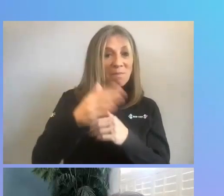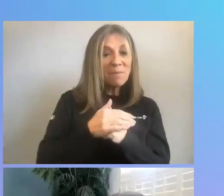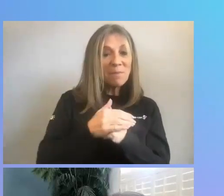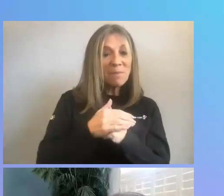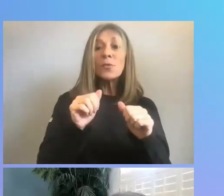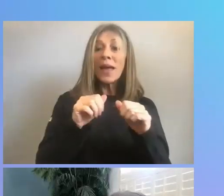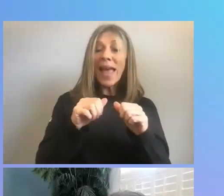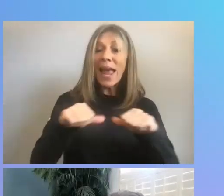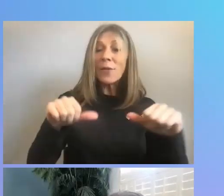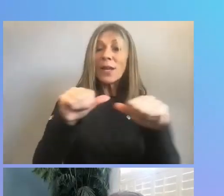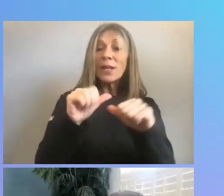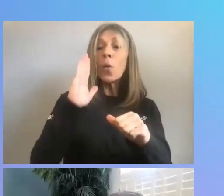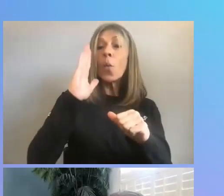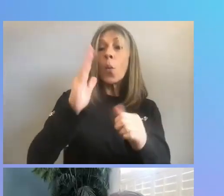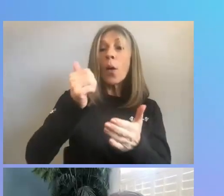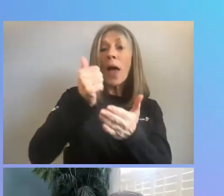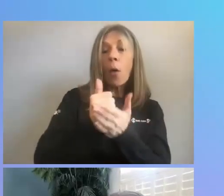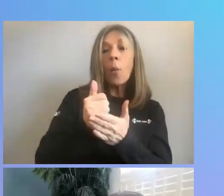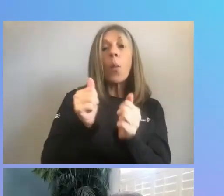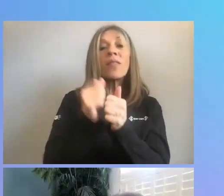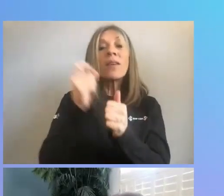help cognitive disabilities.